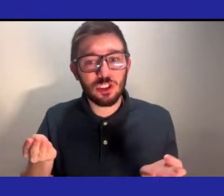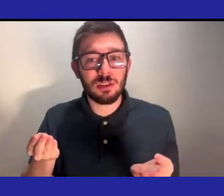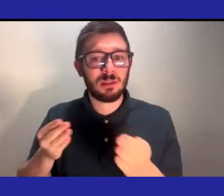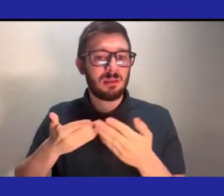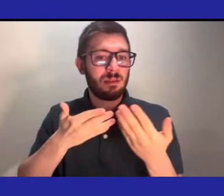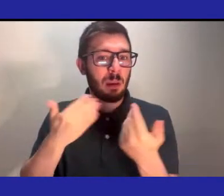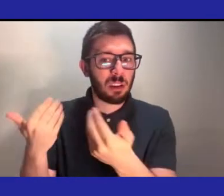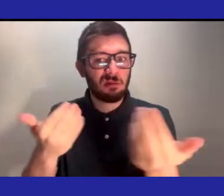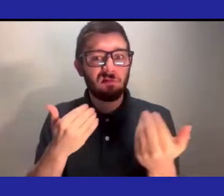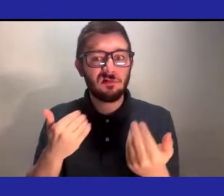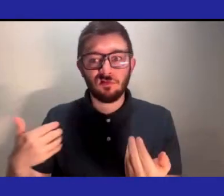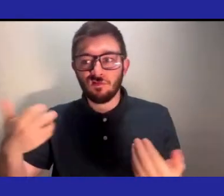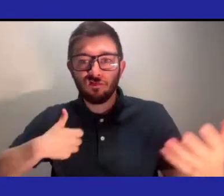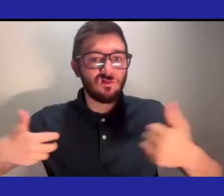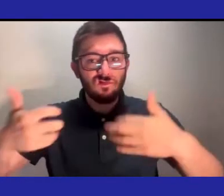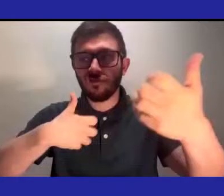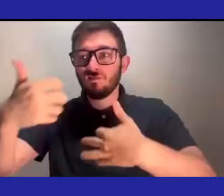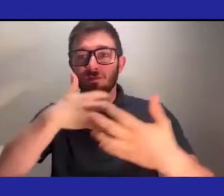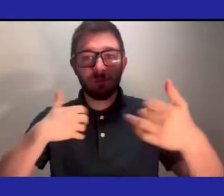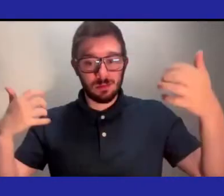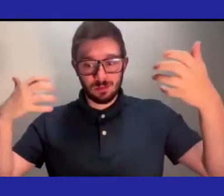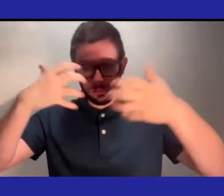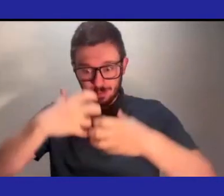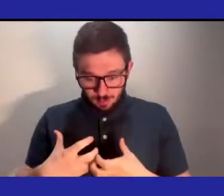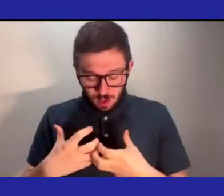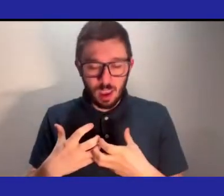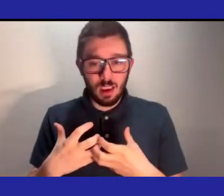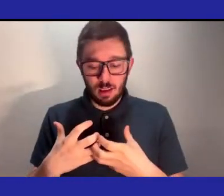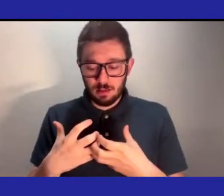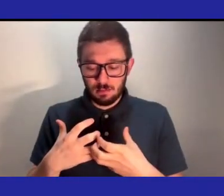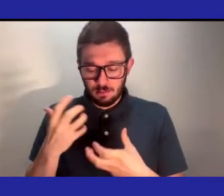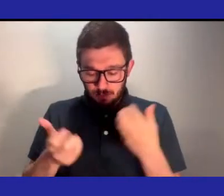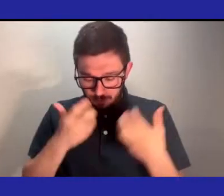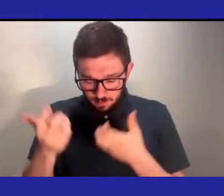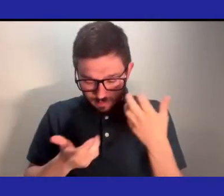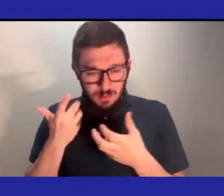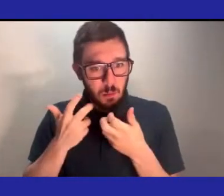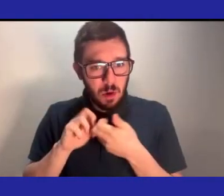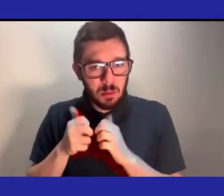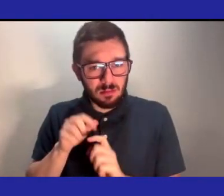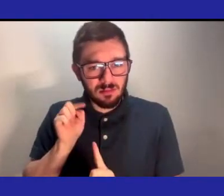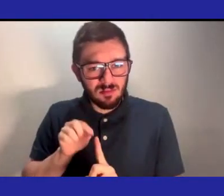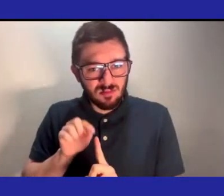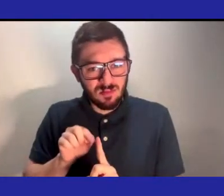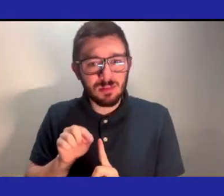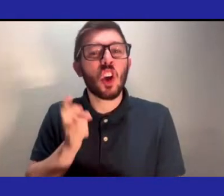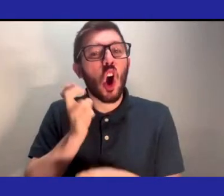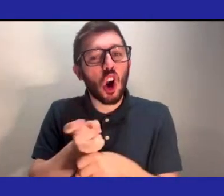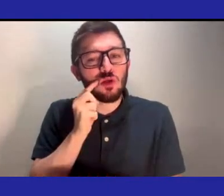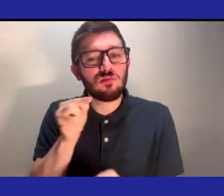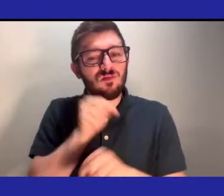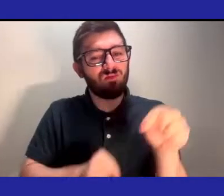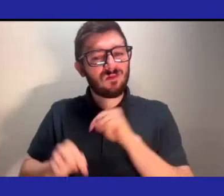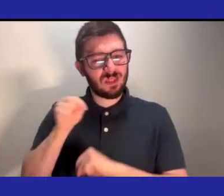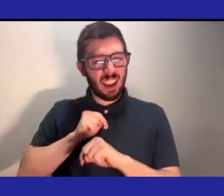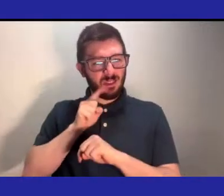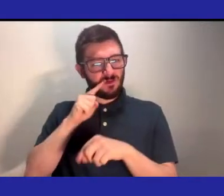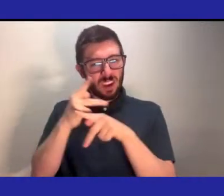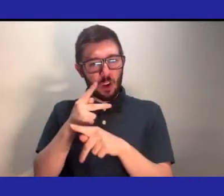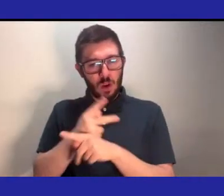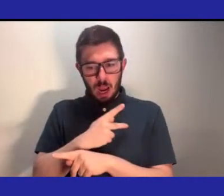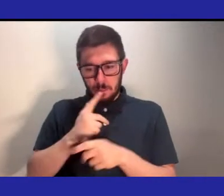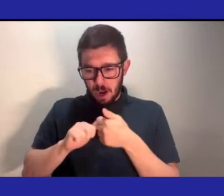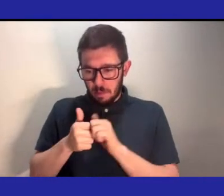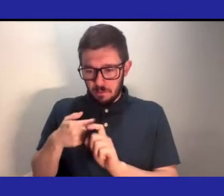to the, if there's a problem, it's very difficult to go back and figure out where that problem is because everything is not done